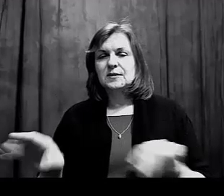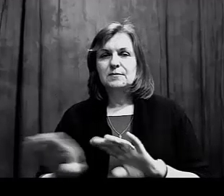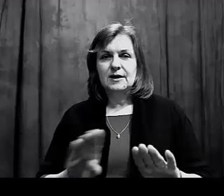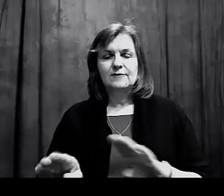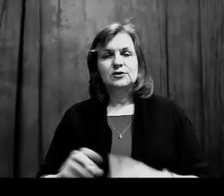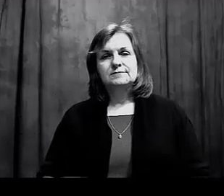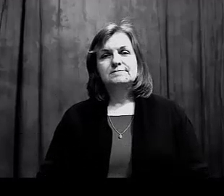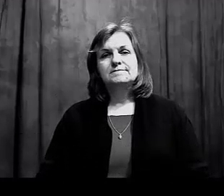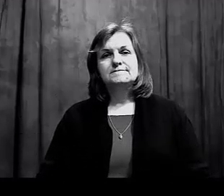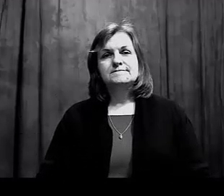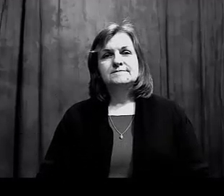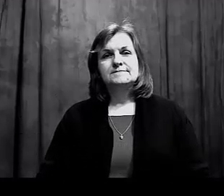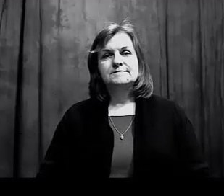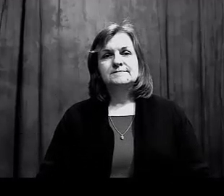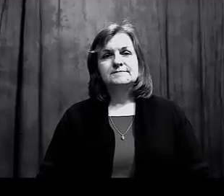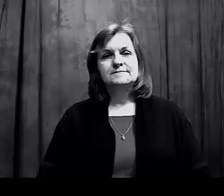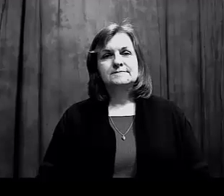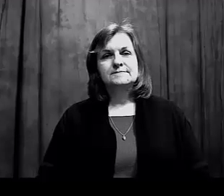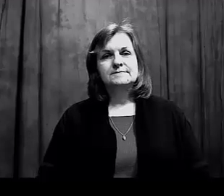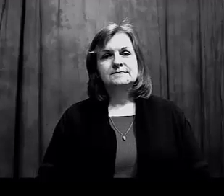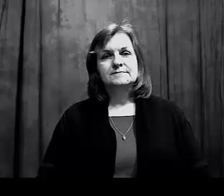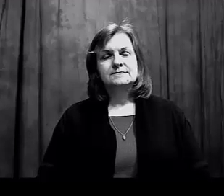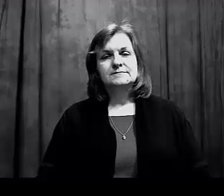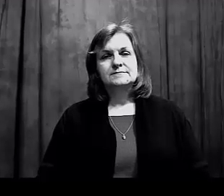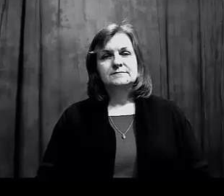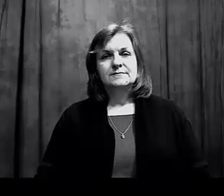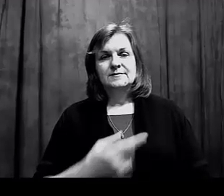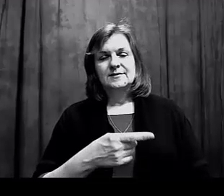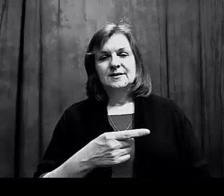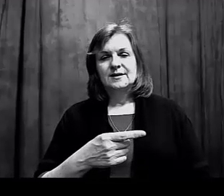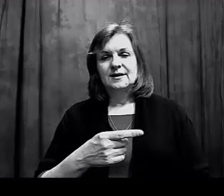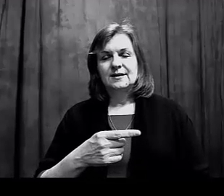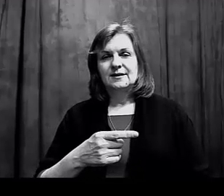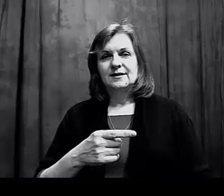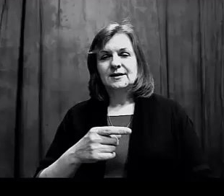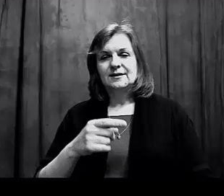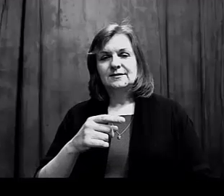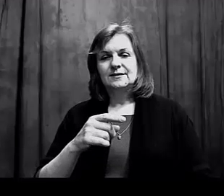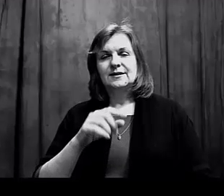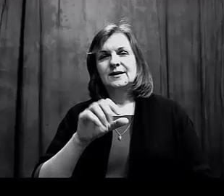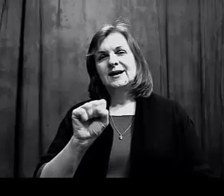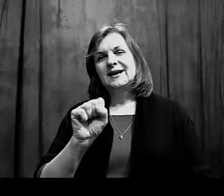Sexual selection types of behaviors, all kinds of things going on.